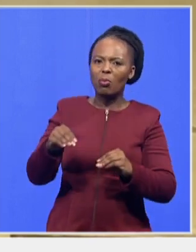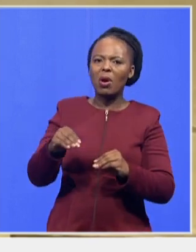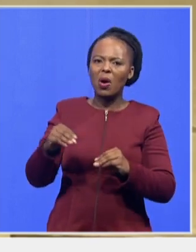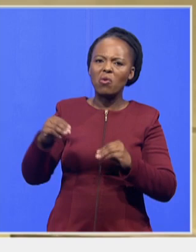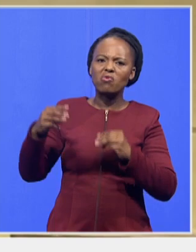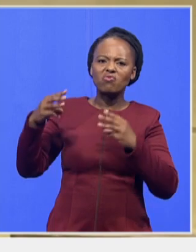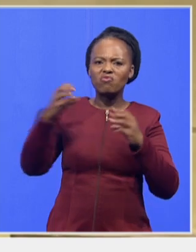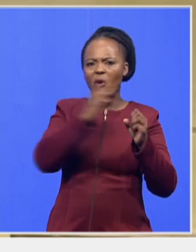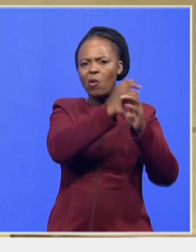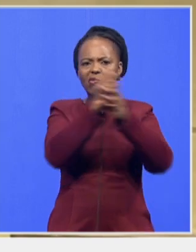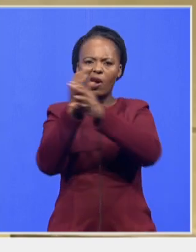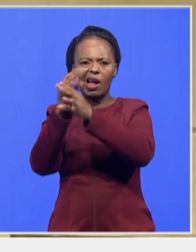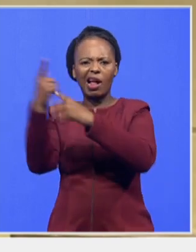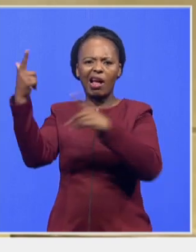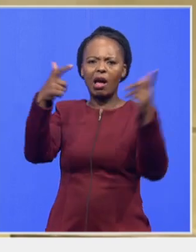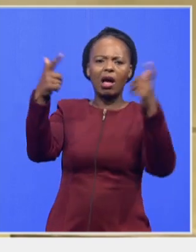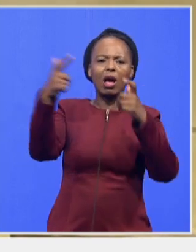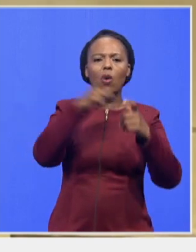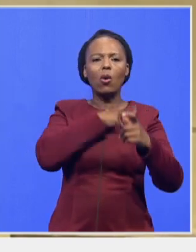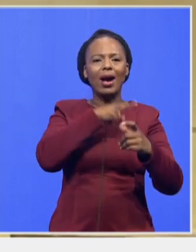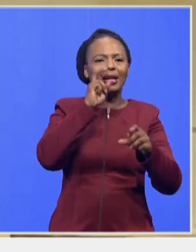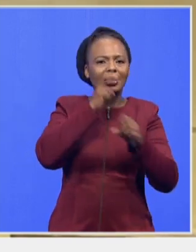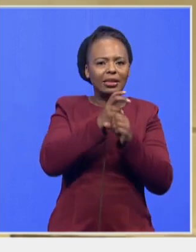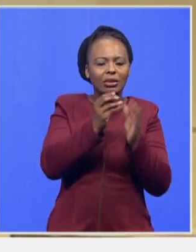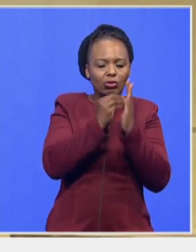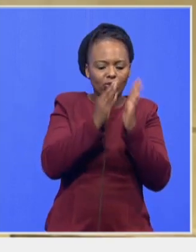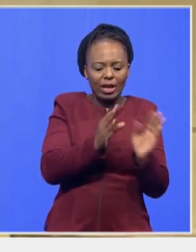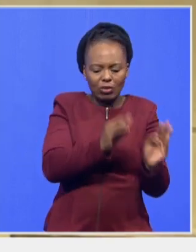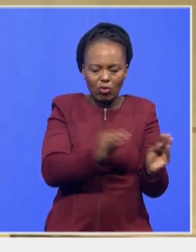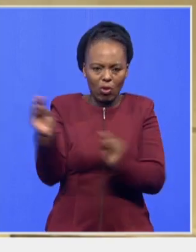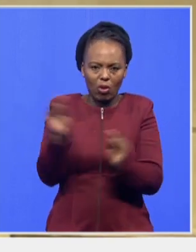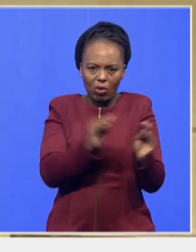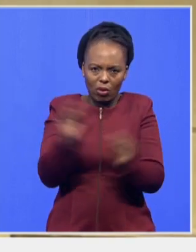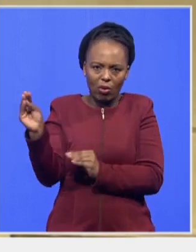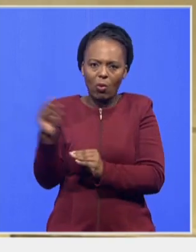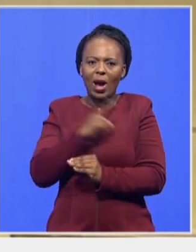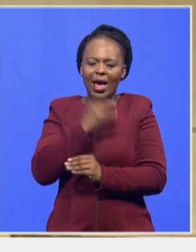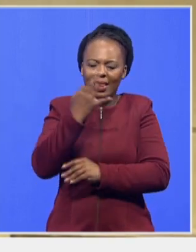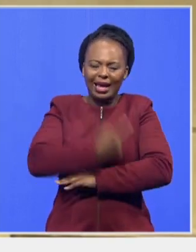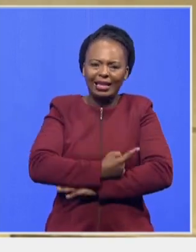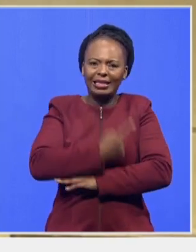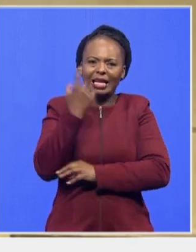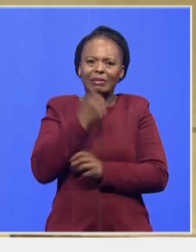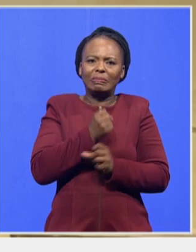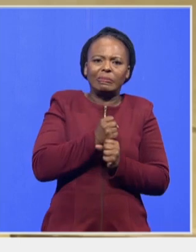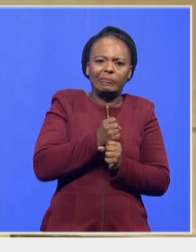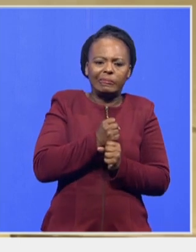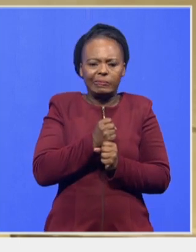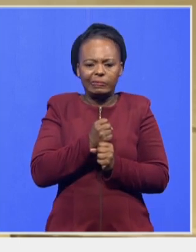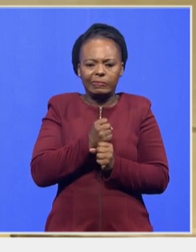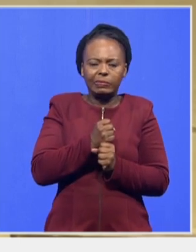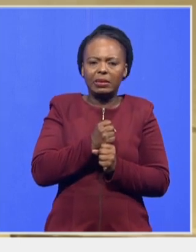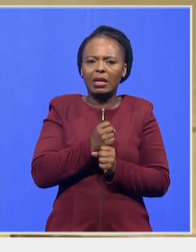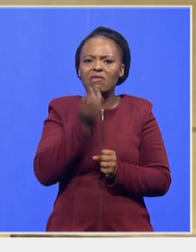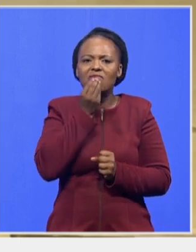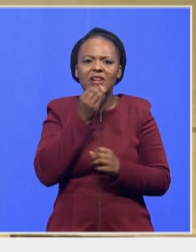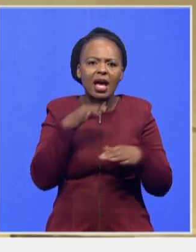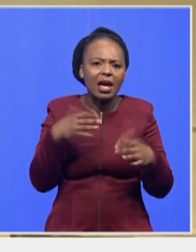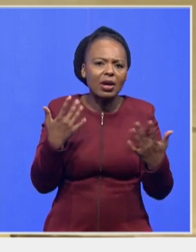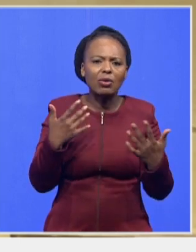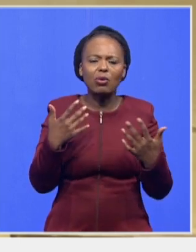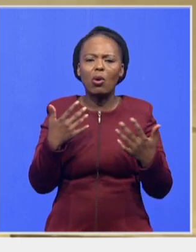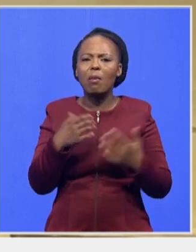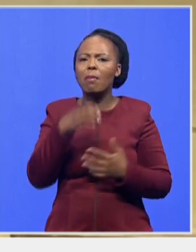school students. They were evacuated 3 days after they were trapped in the middle of the fire with no food at all, just drinking